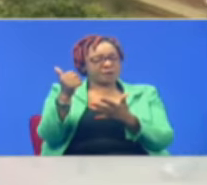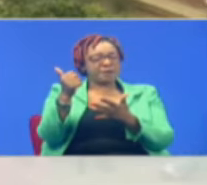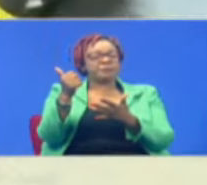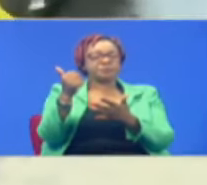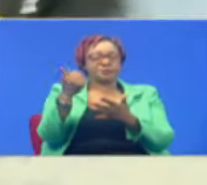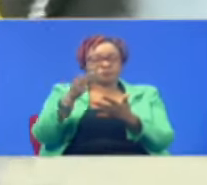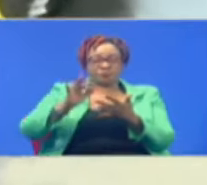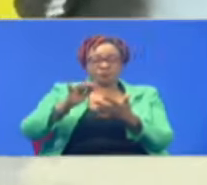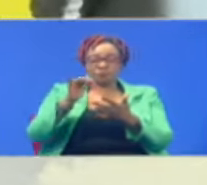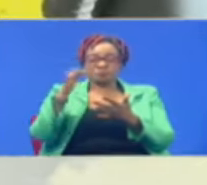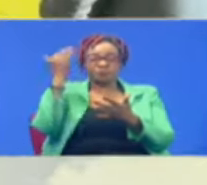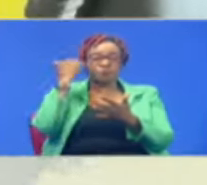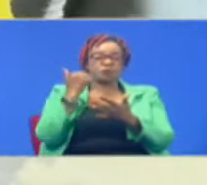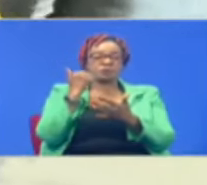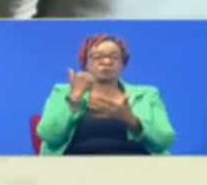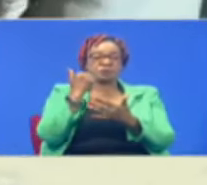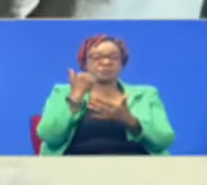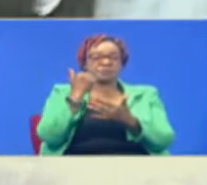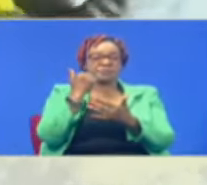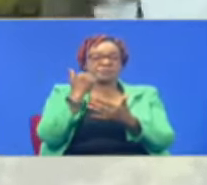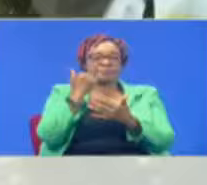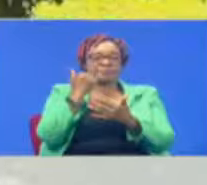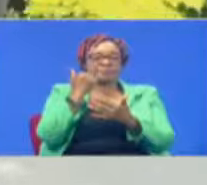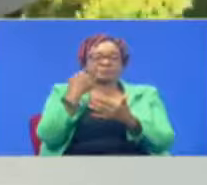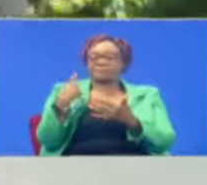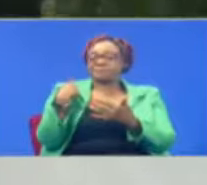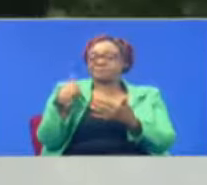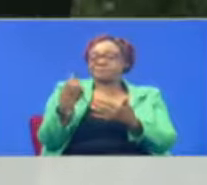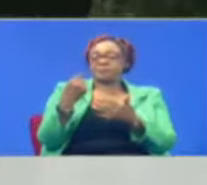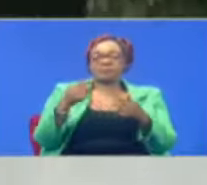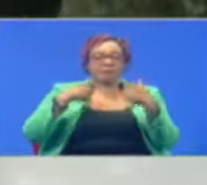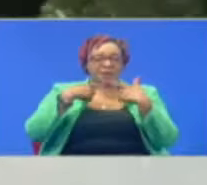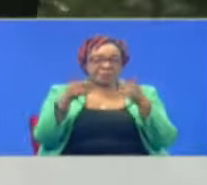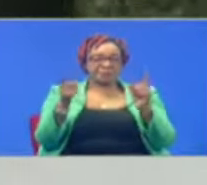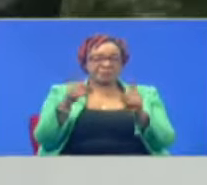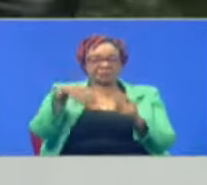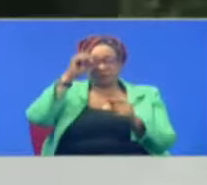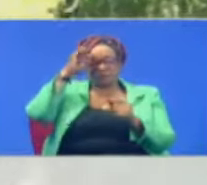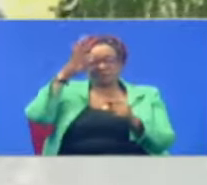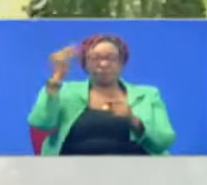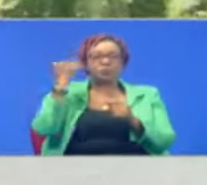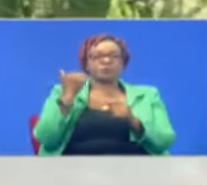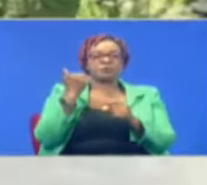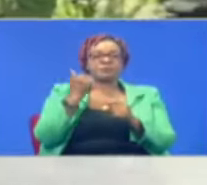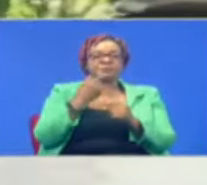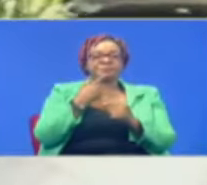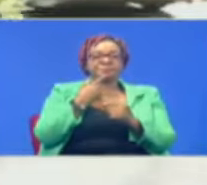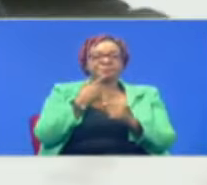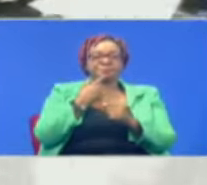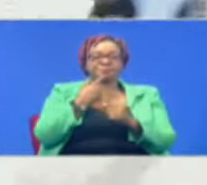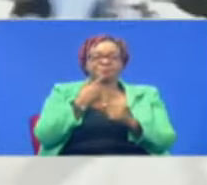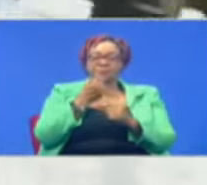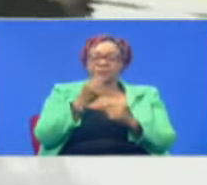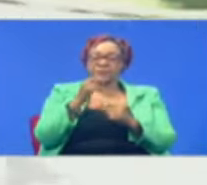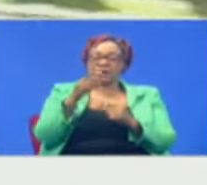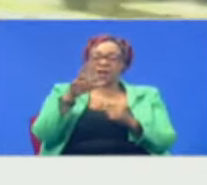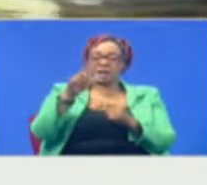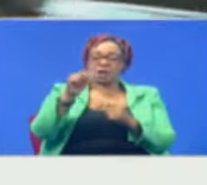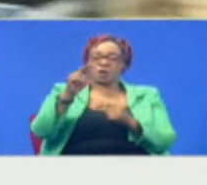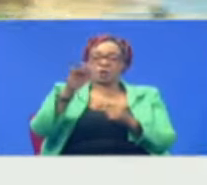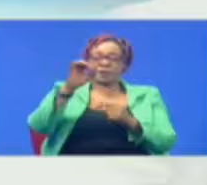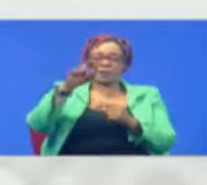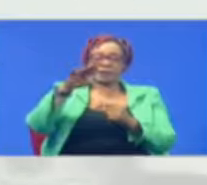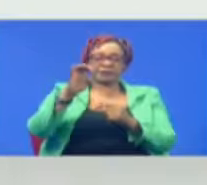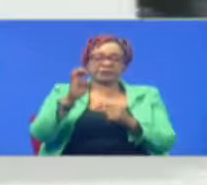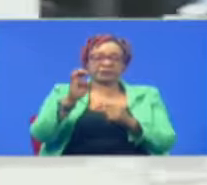offence. The recent announcement at a Kiambu court declaring key suspect Lawrence Warunge in